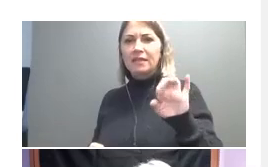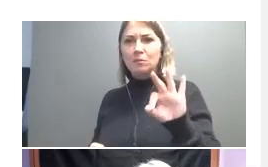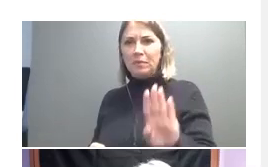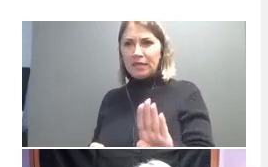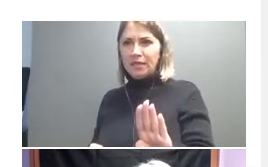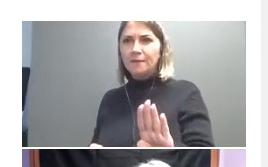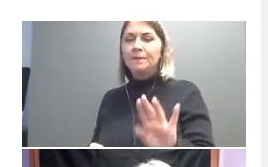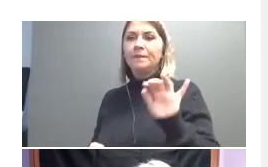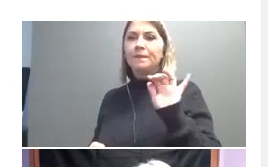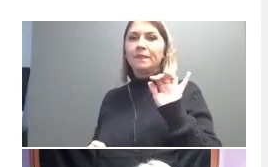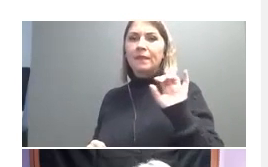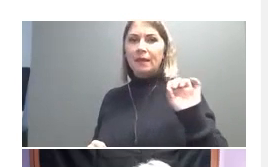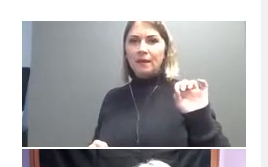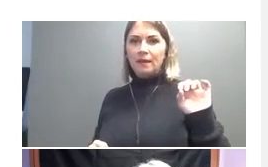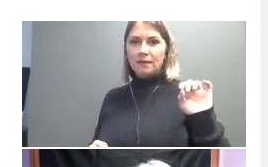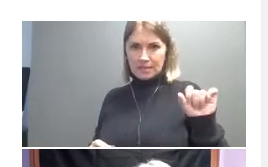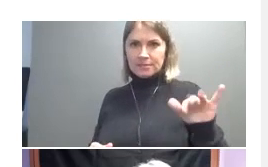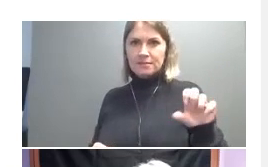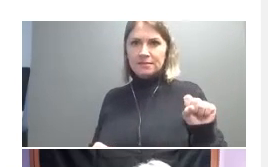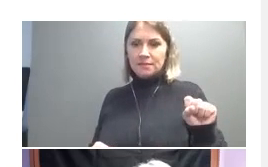that is SGF.